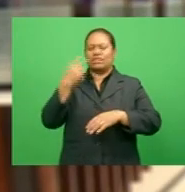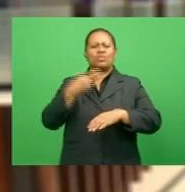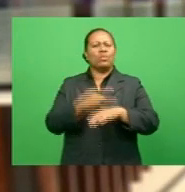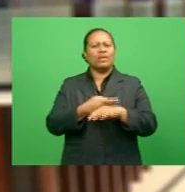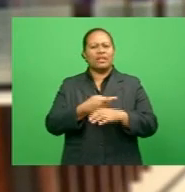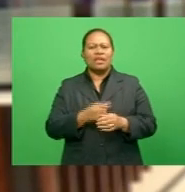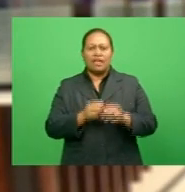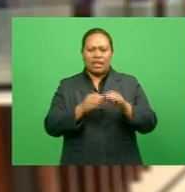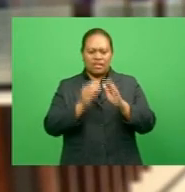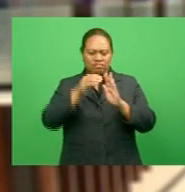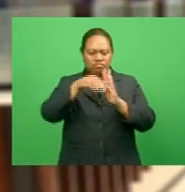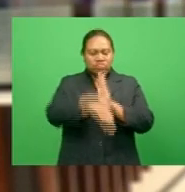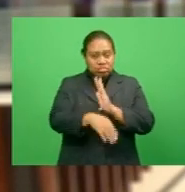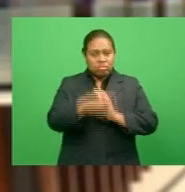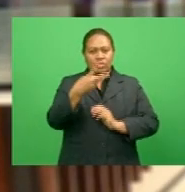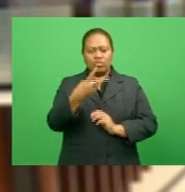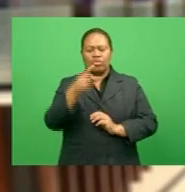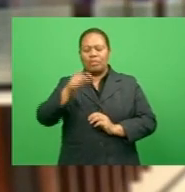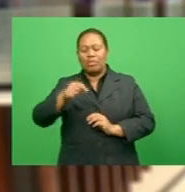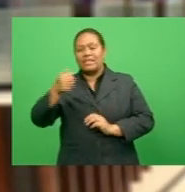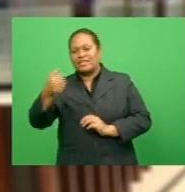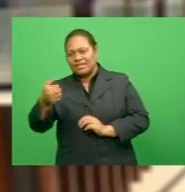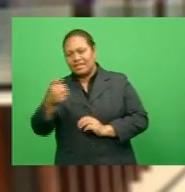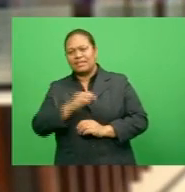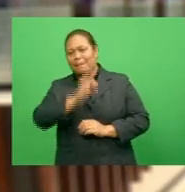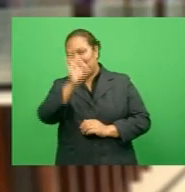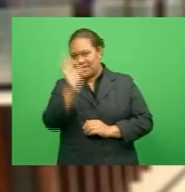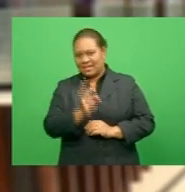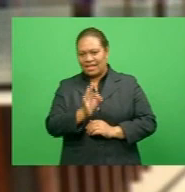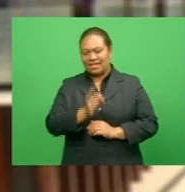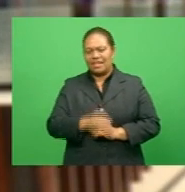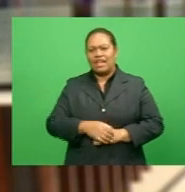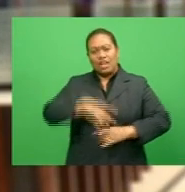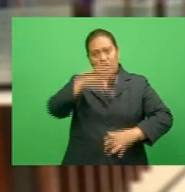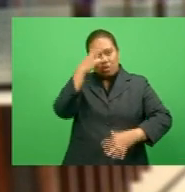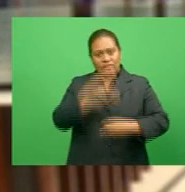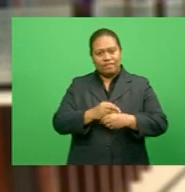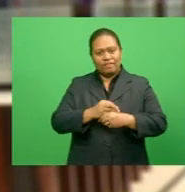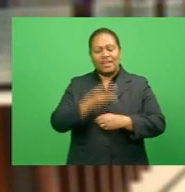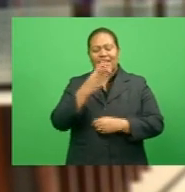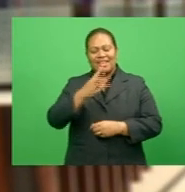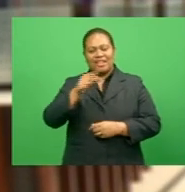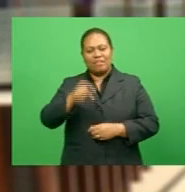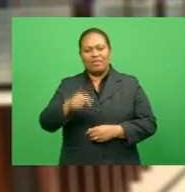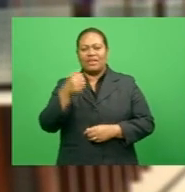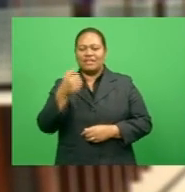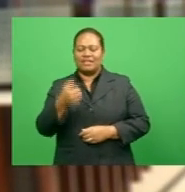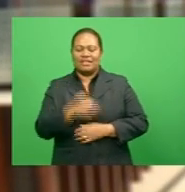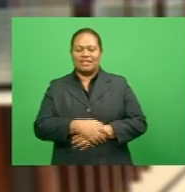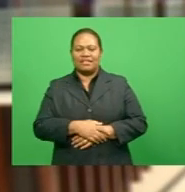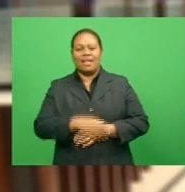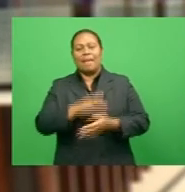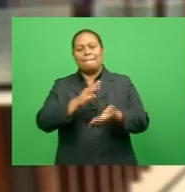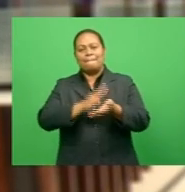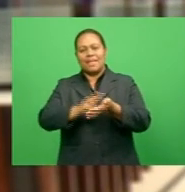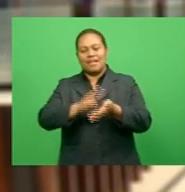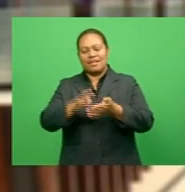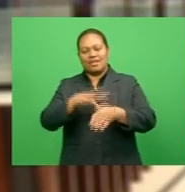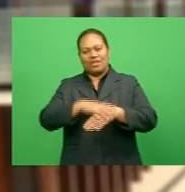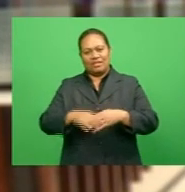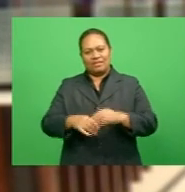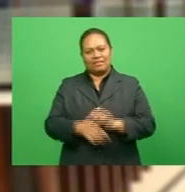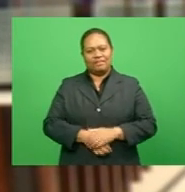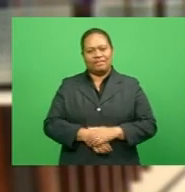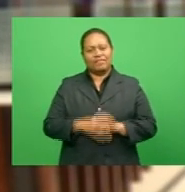a decrease of 2.64% and concluded at $3.35 billion. Meanwhile,